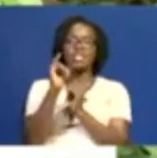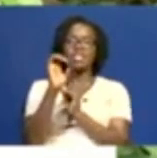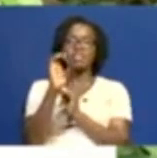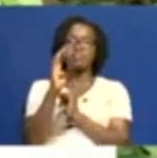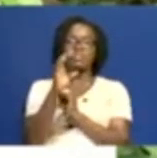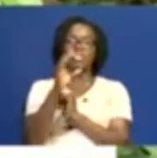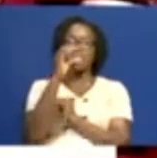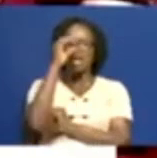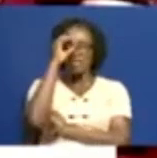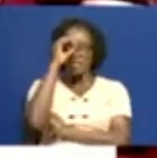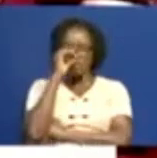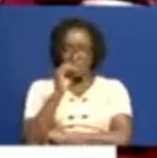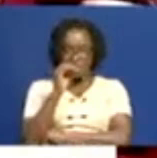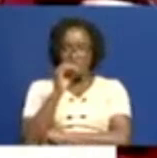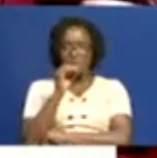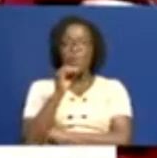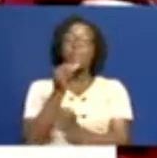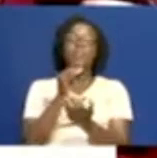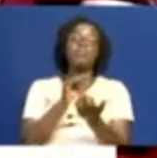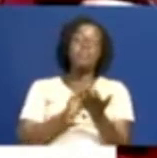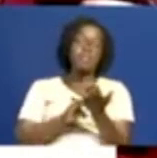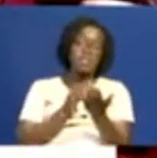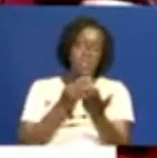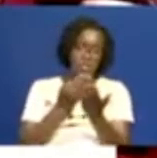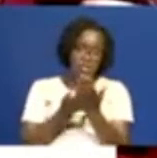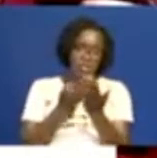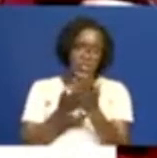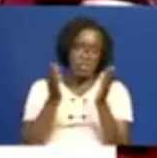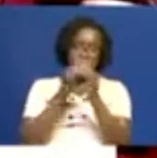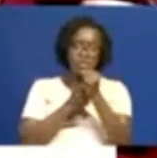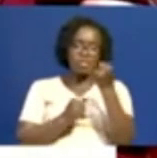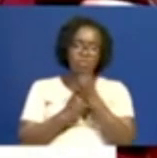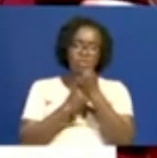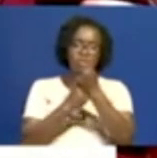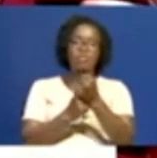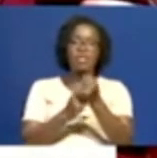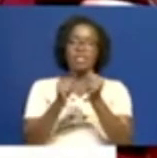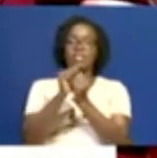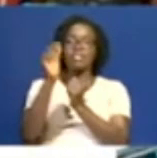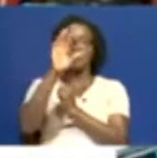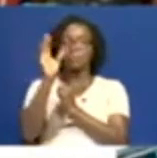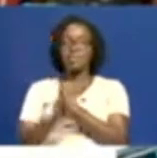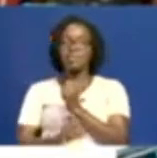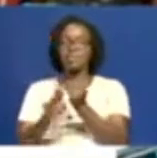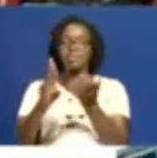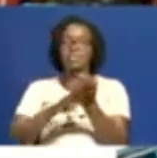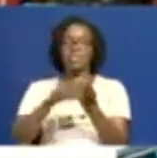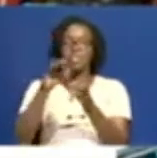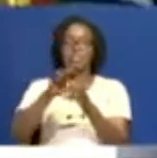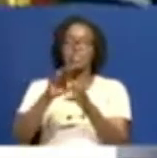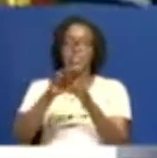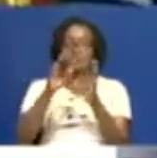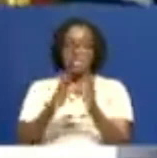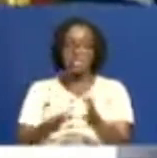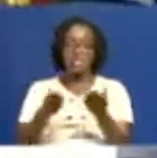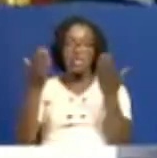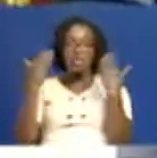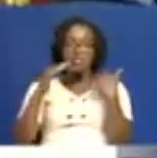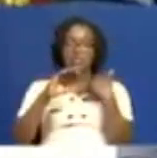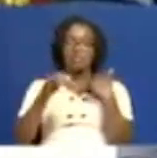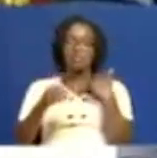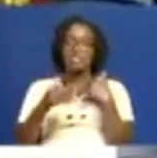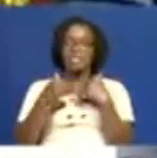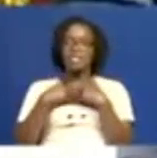not in place. Yeah. A petition to the president must be supported by at least 10% of registered voters. Meru County